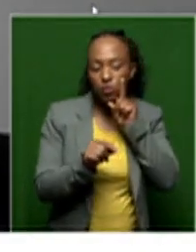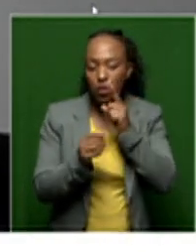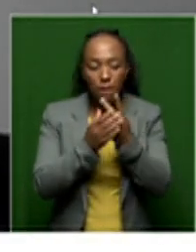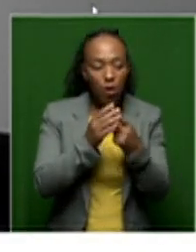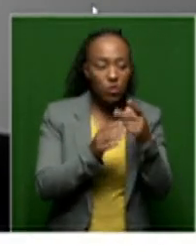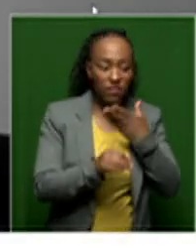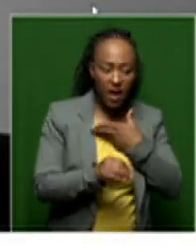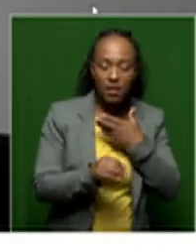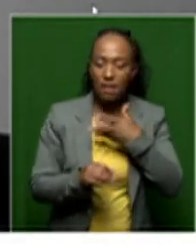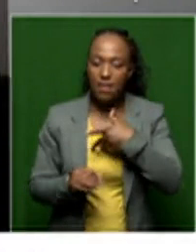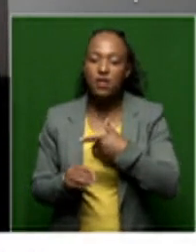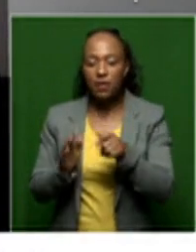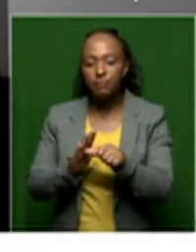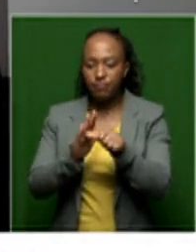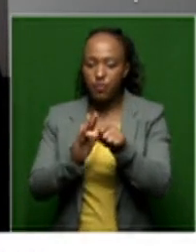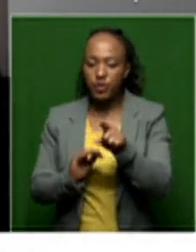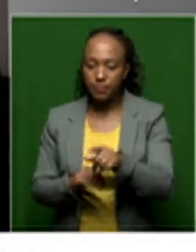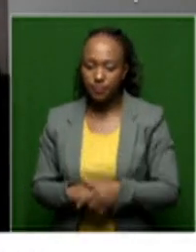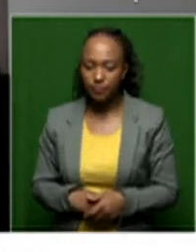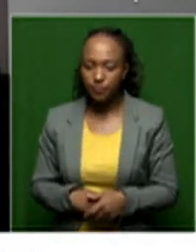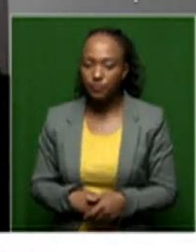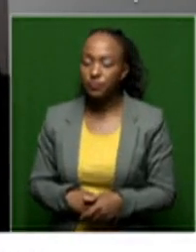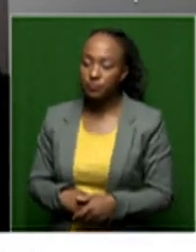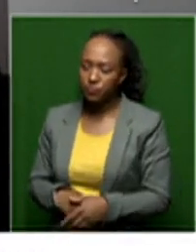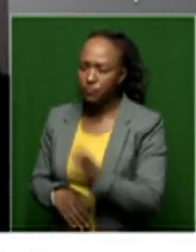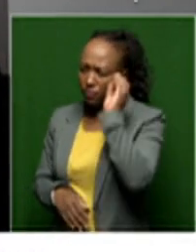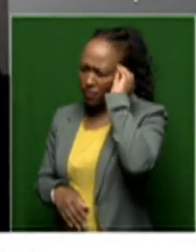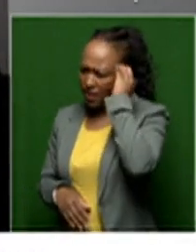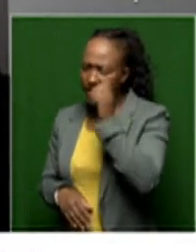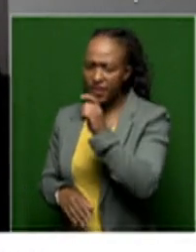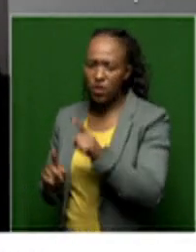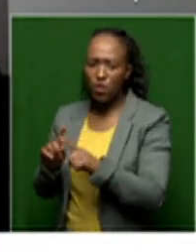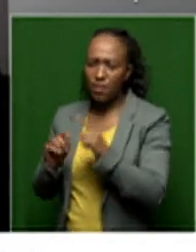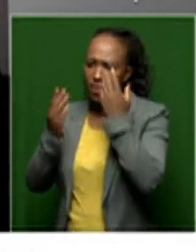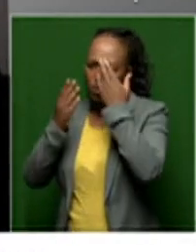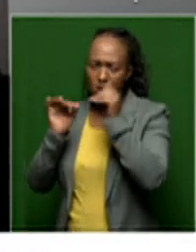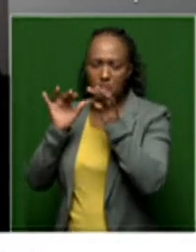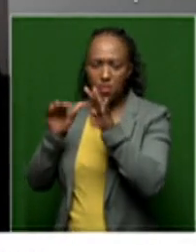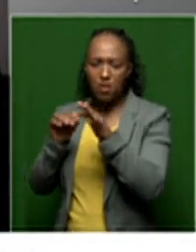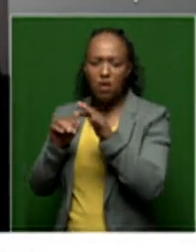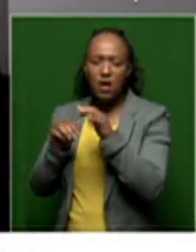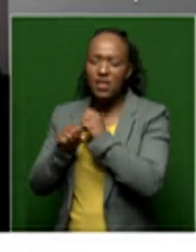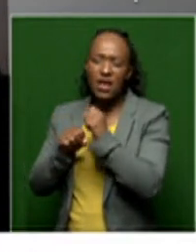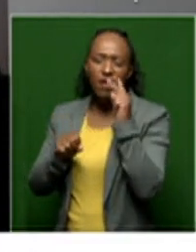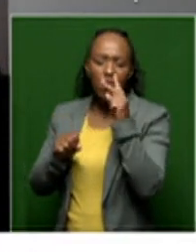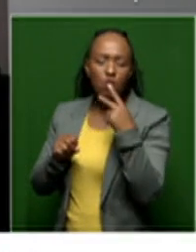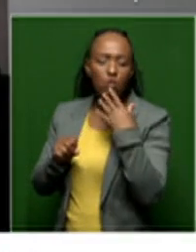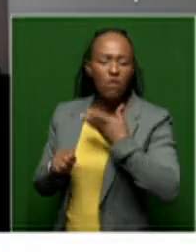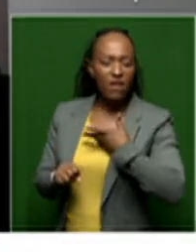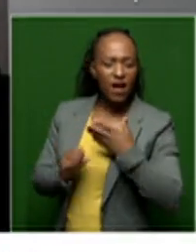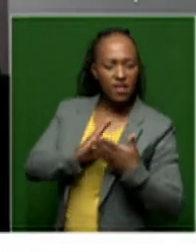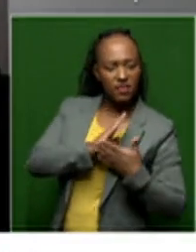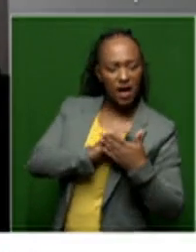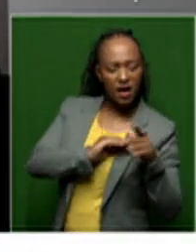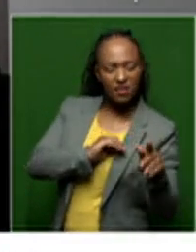quite beneficial. Yeah, which is quite an interesting aspect because I don't know if people actually look at sort of the father's side and go down